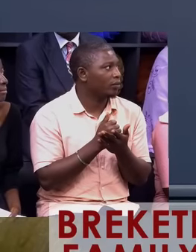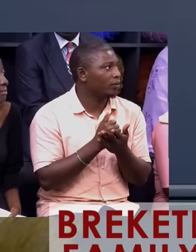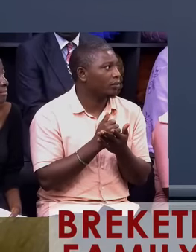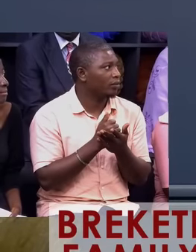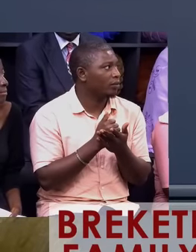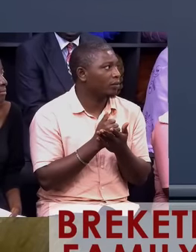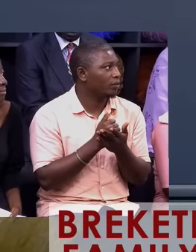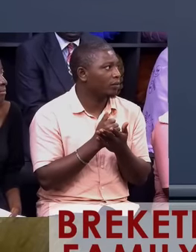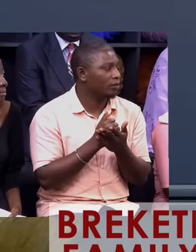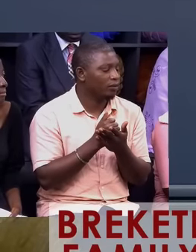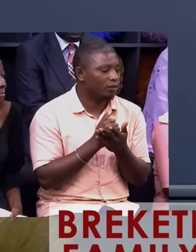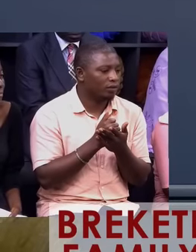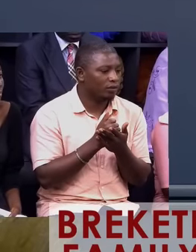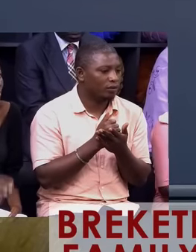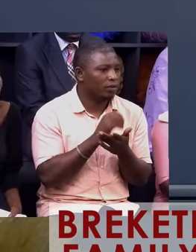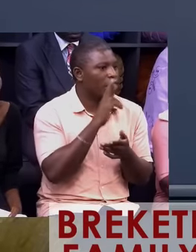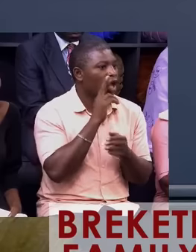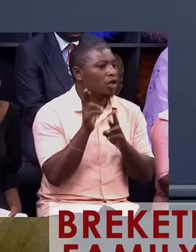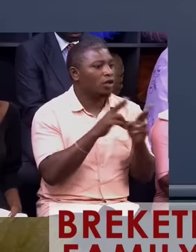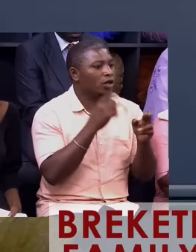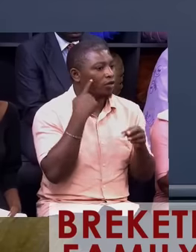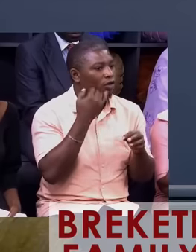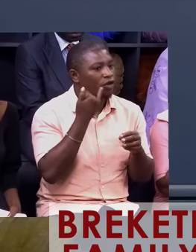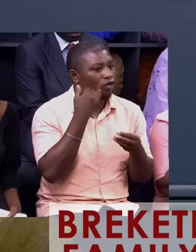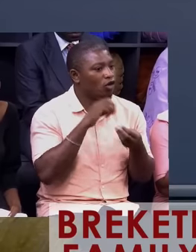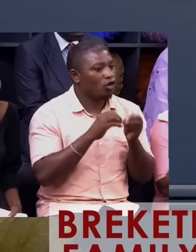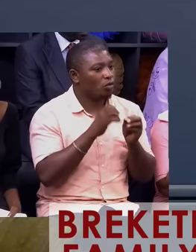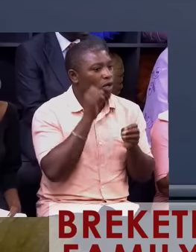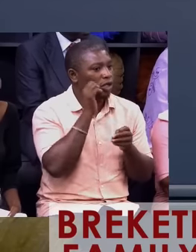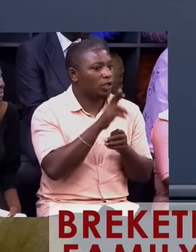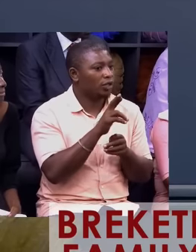remember are you ready for the phone number